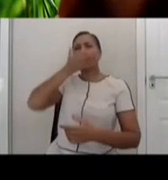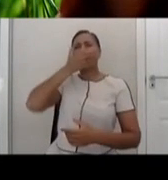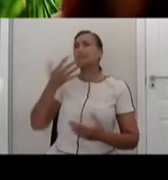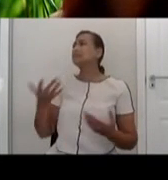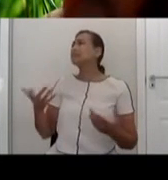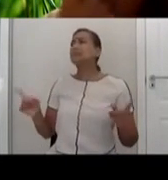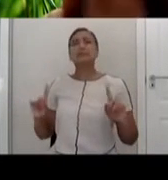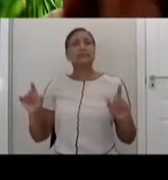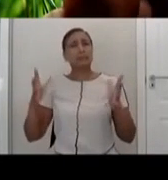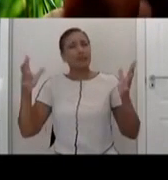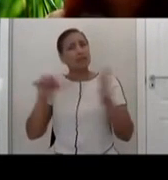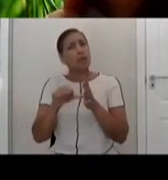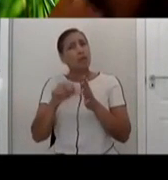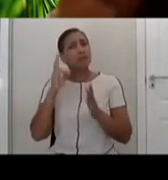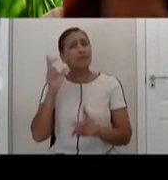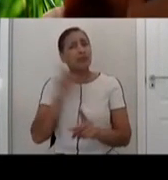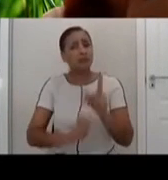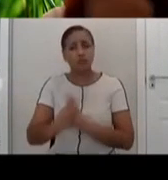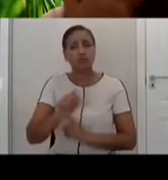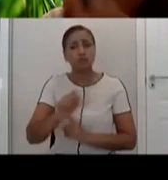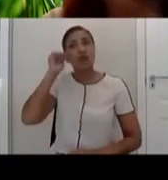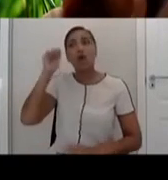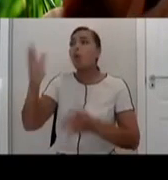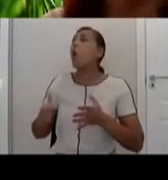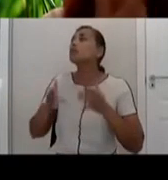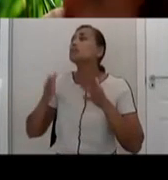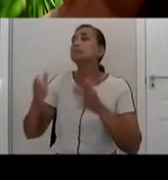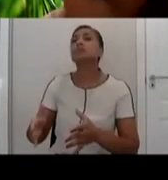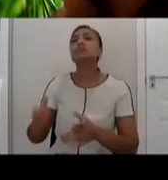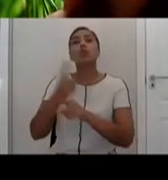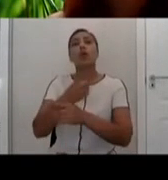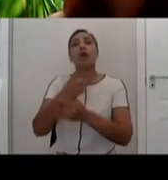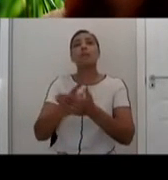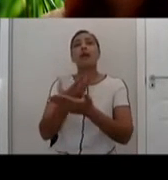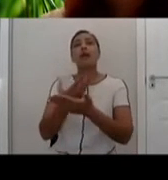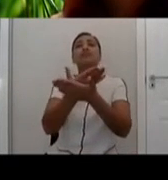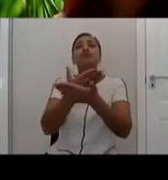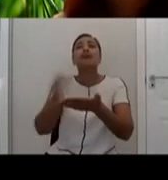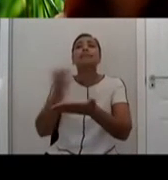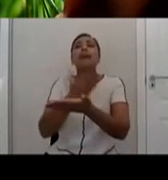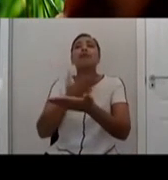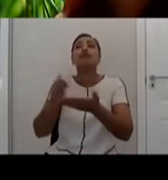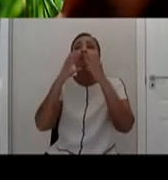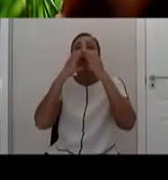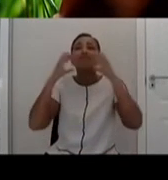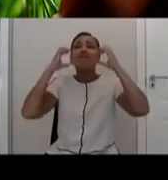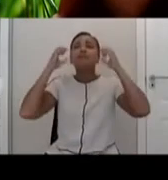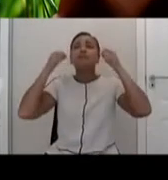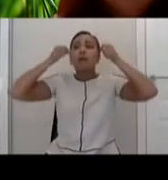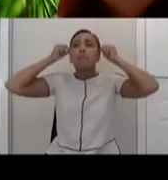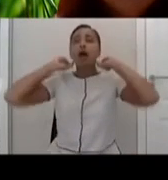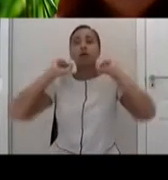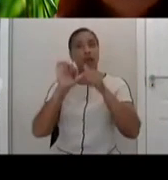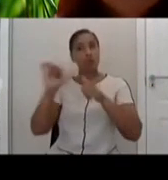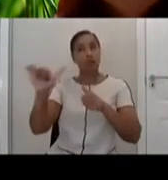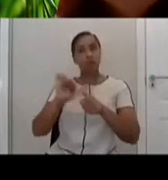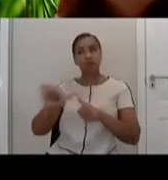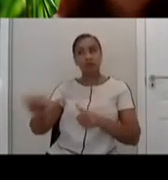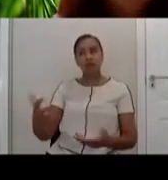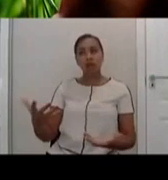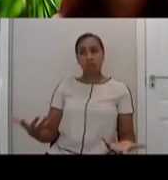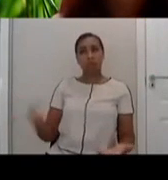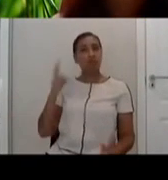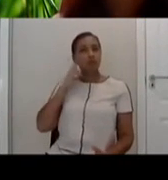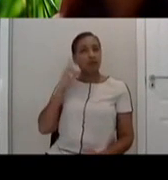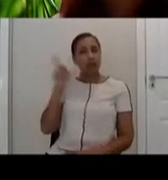came back to us and was asking us questions around clear face masks, and we were getting some of our people from the